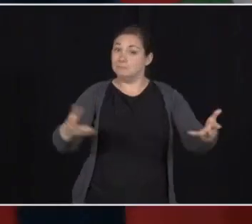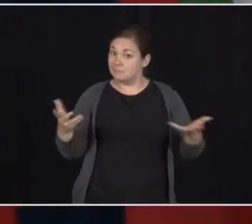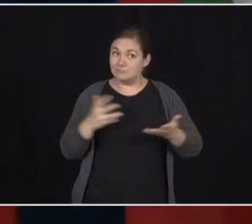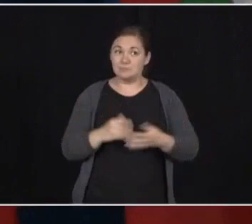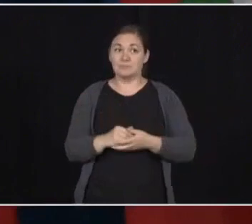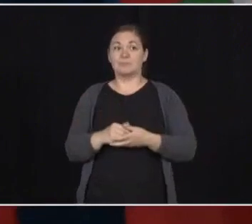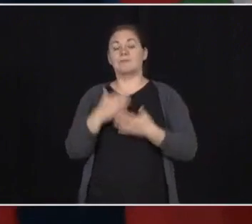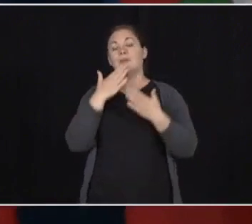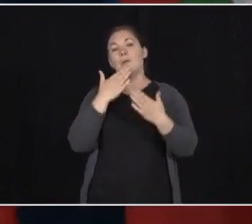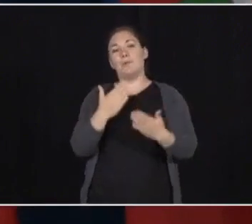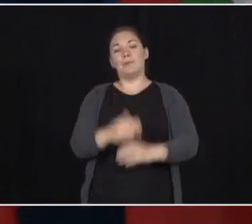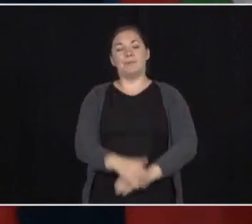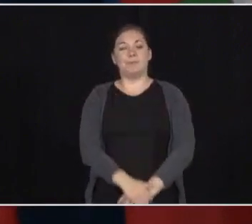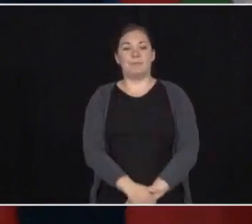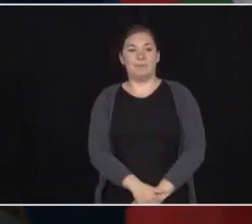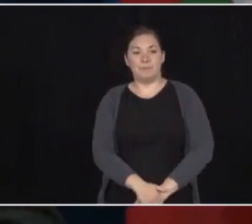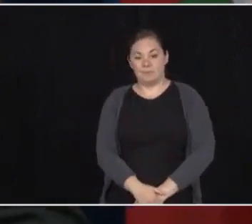Thank you.